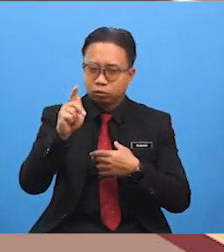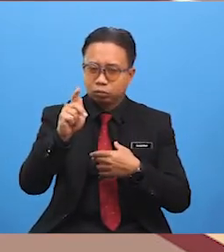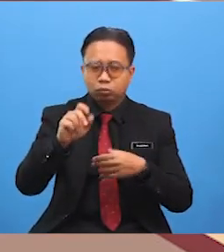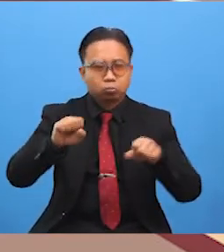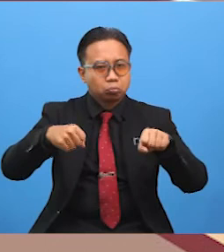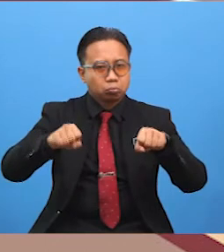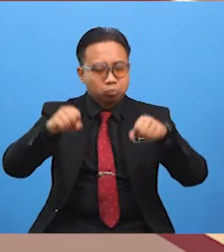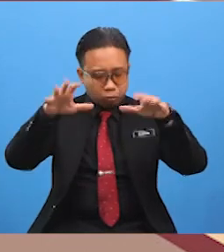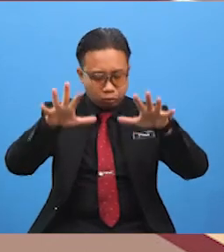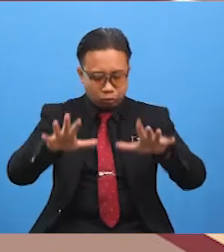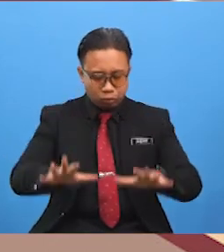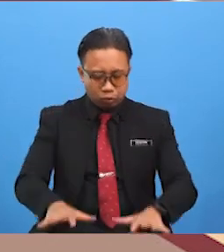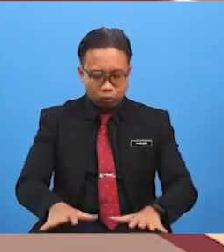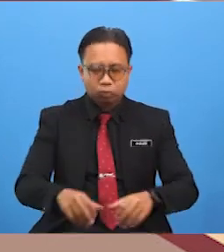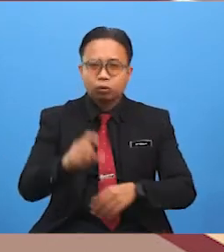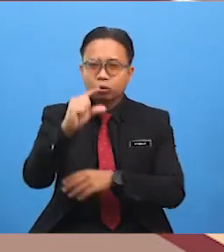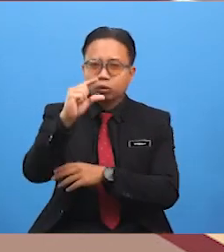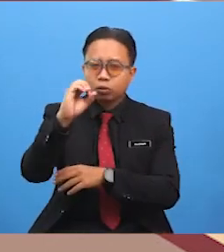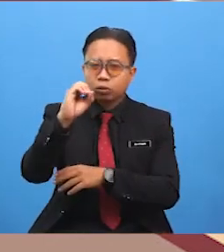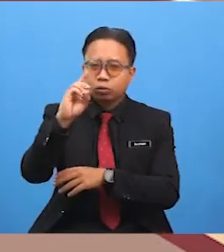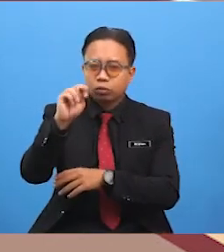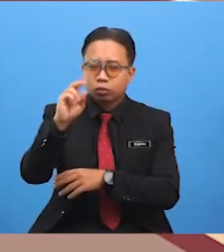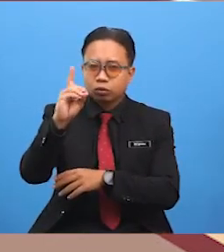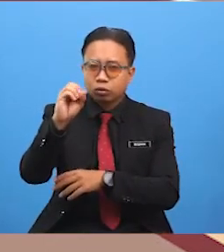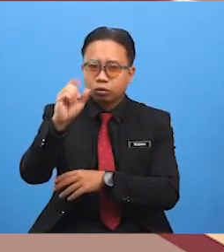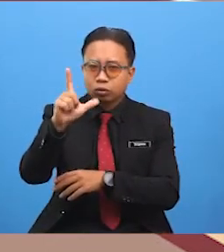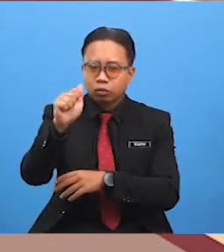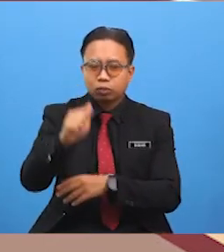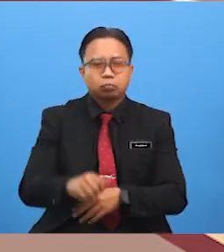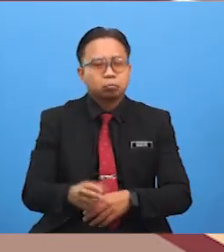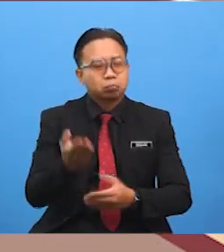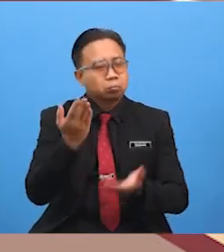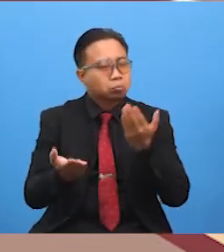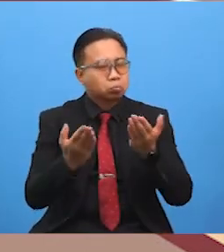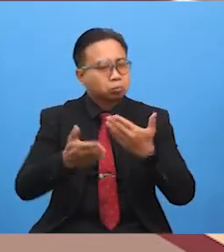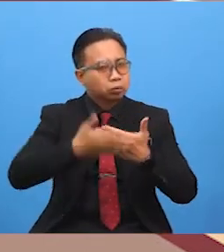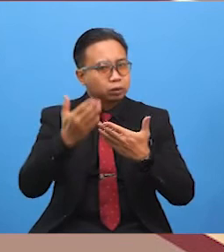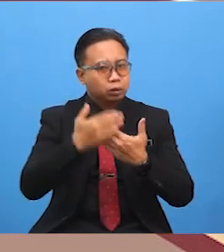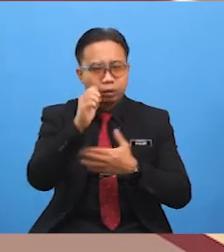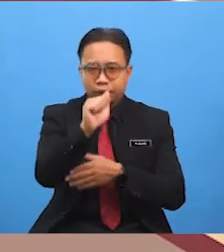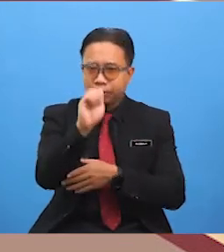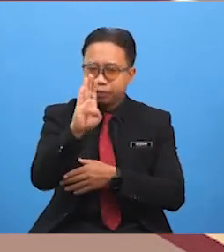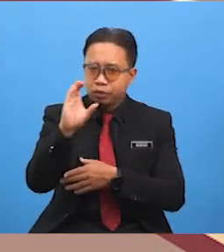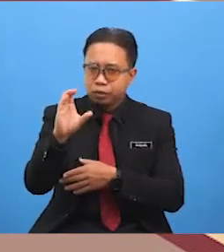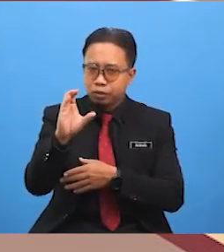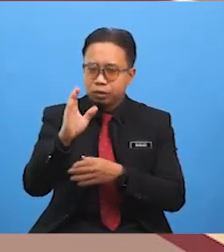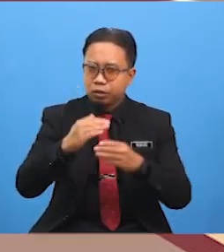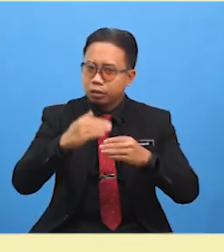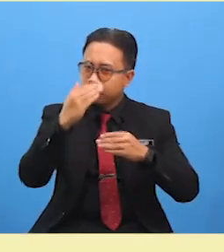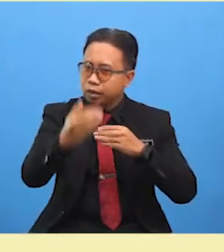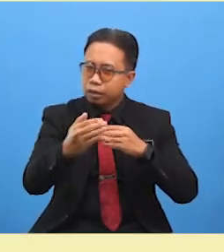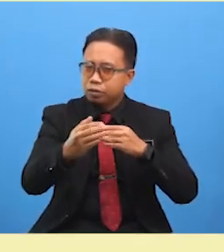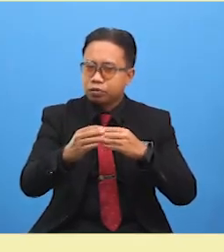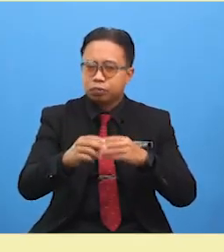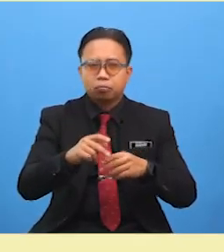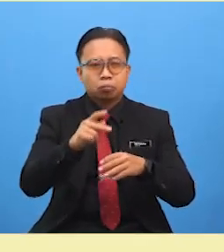We had snowmobile, and we also had gondola. If you understand, it will be as easy as ABC for the next task.